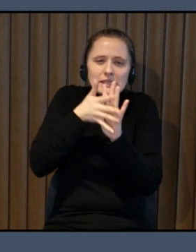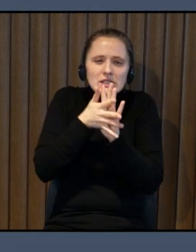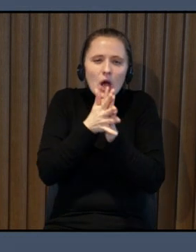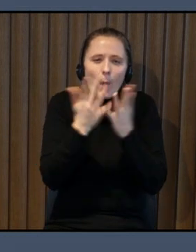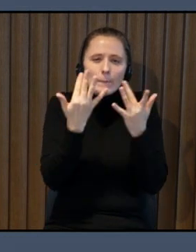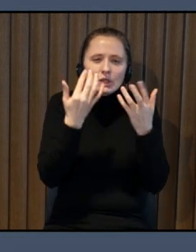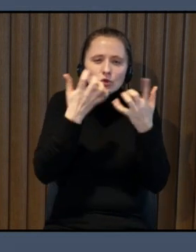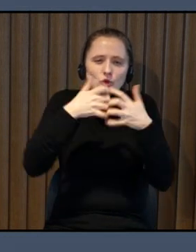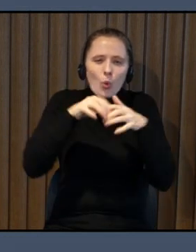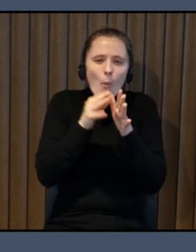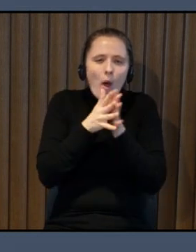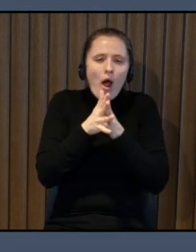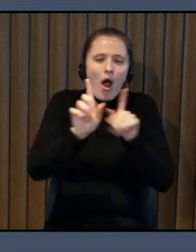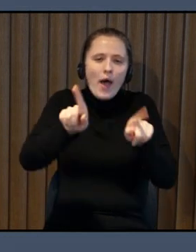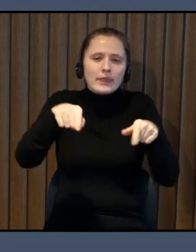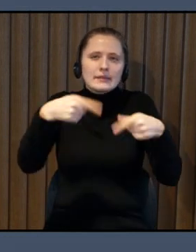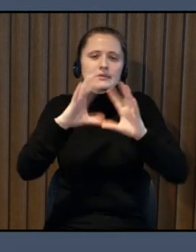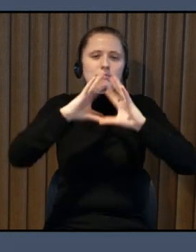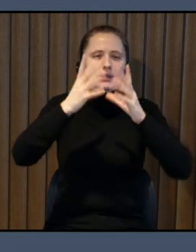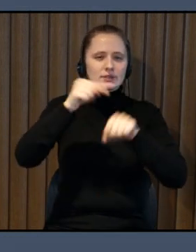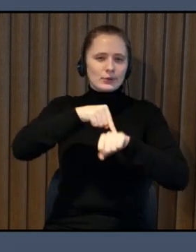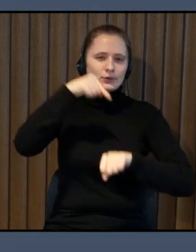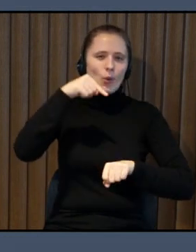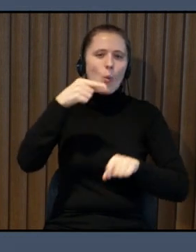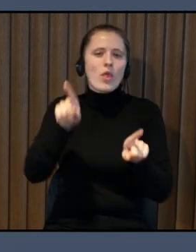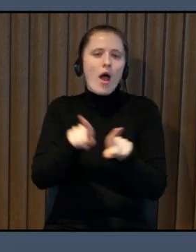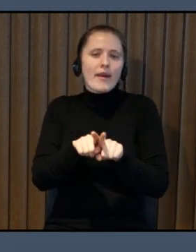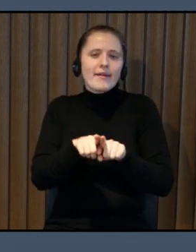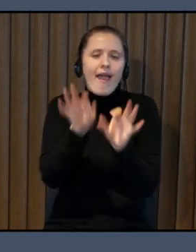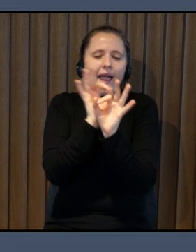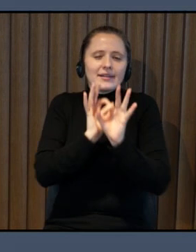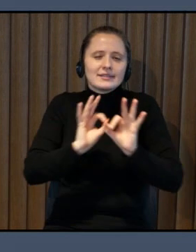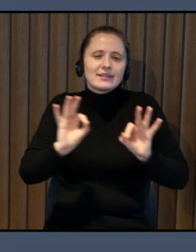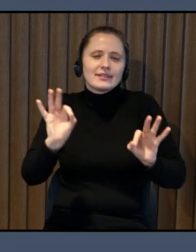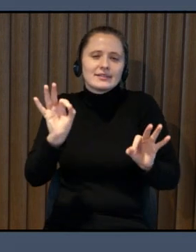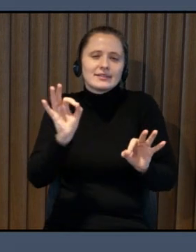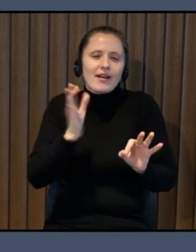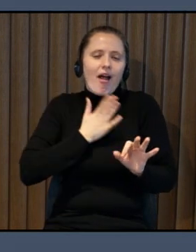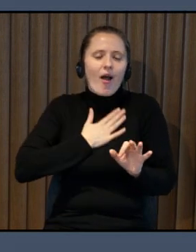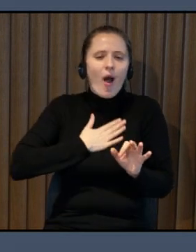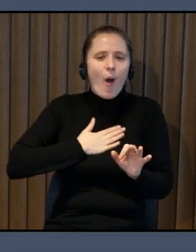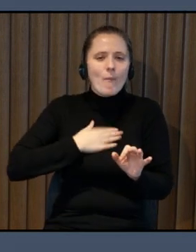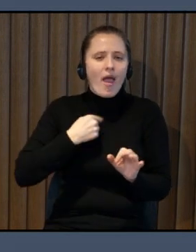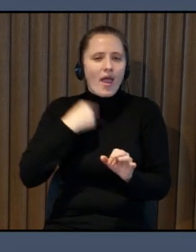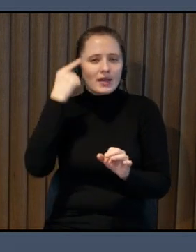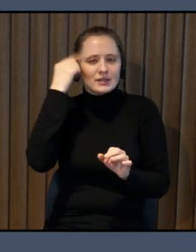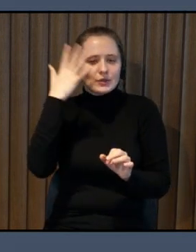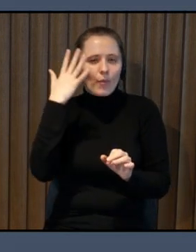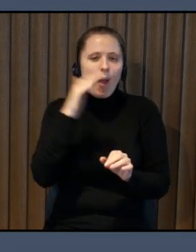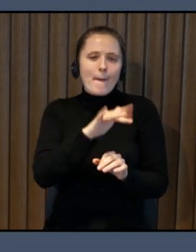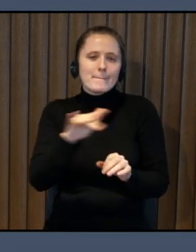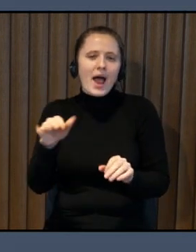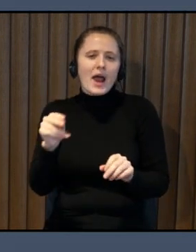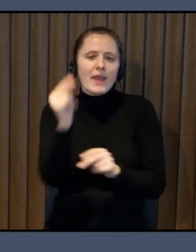they play in a different way. Children in general like playing and like getting to know the world through